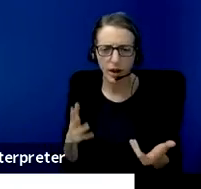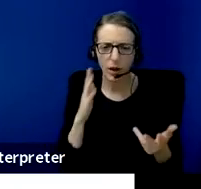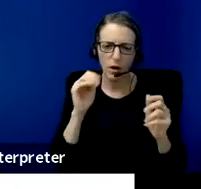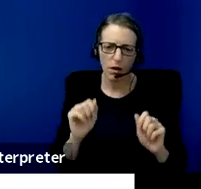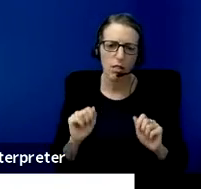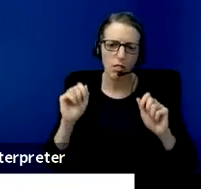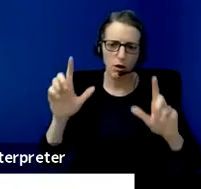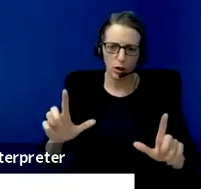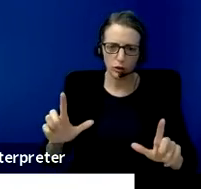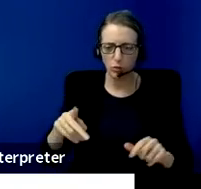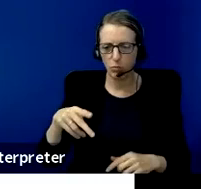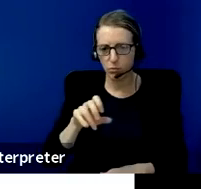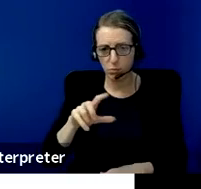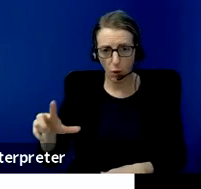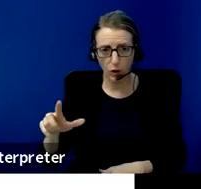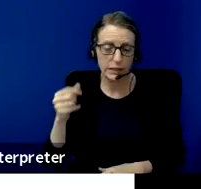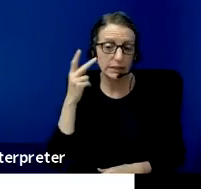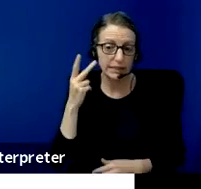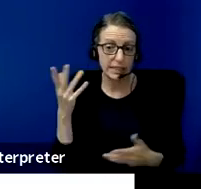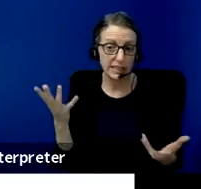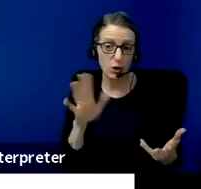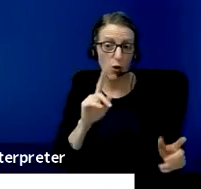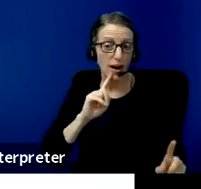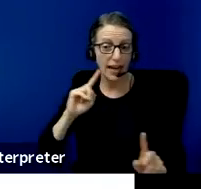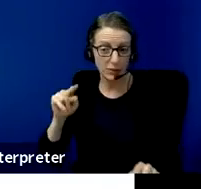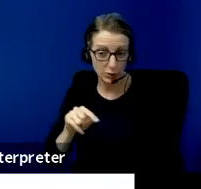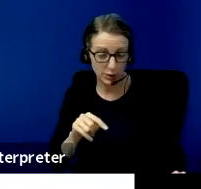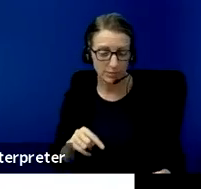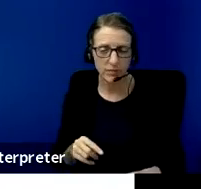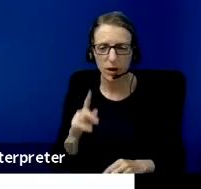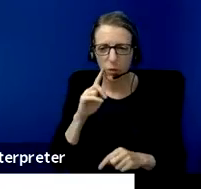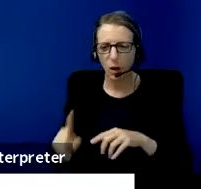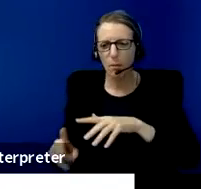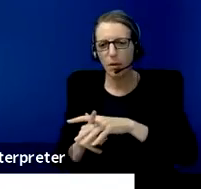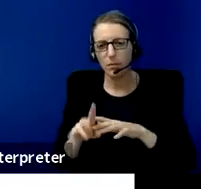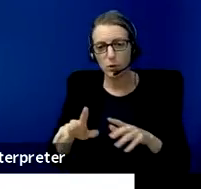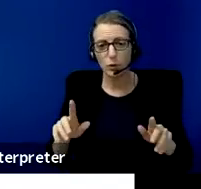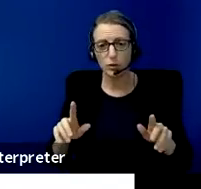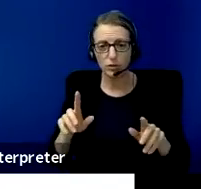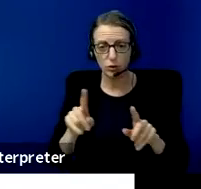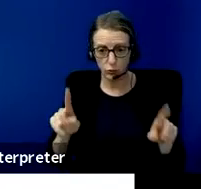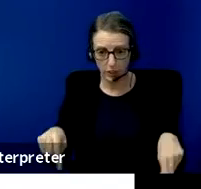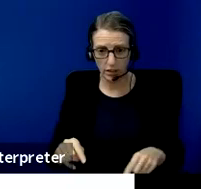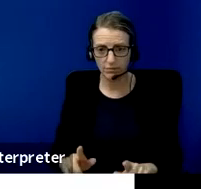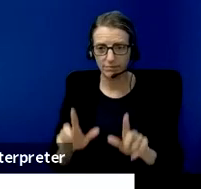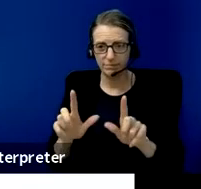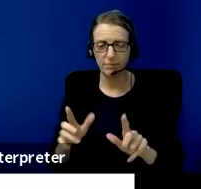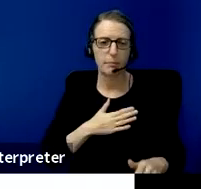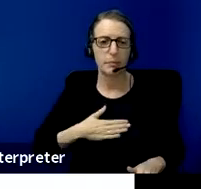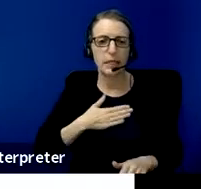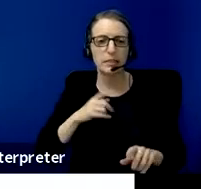our data and see where we are at. It will pop up on your screen. Please reply.